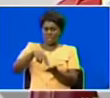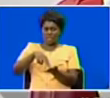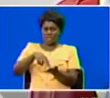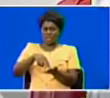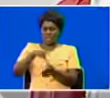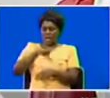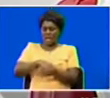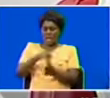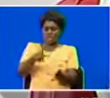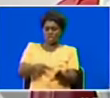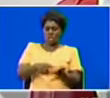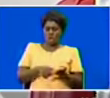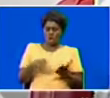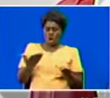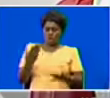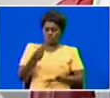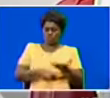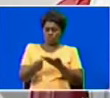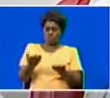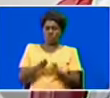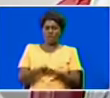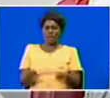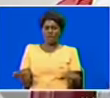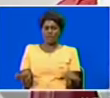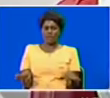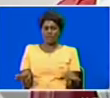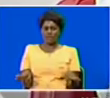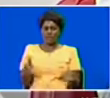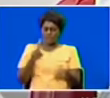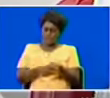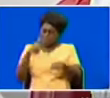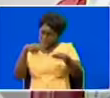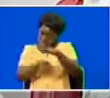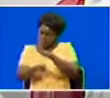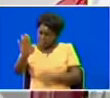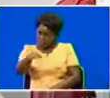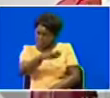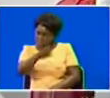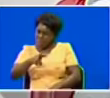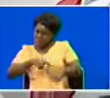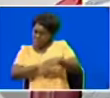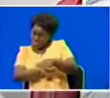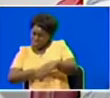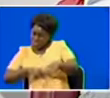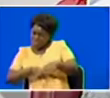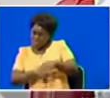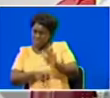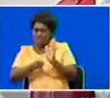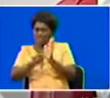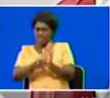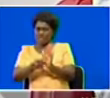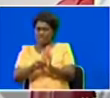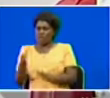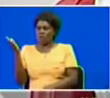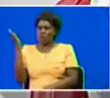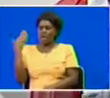bank loan or sell some land, mm. because for them it's an investment. Mm. When they get to parliament, they steal. And a good example is Starehe. So last year,